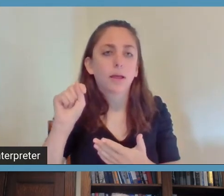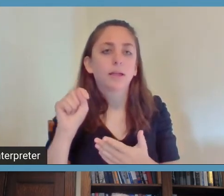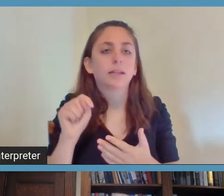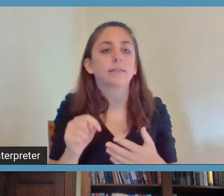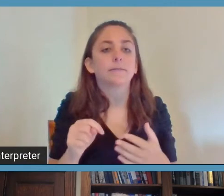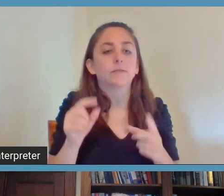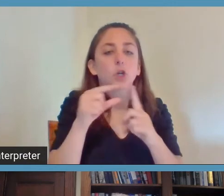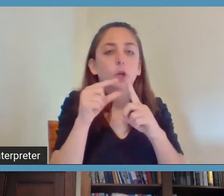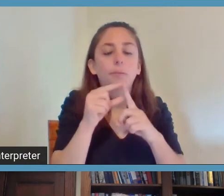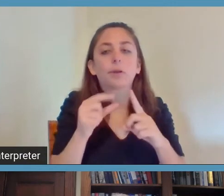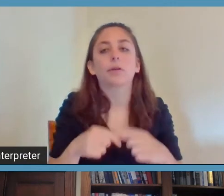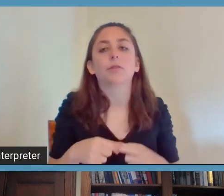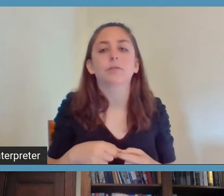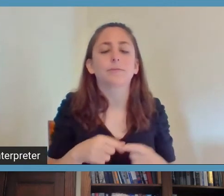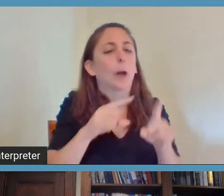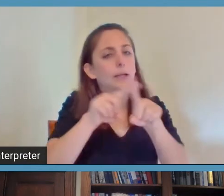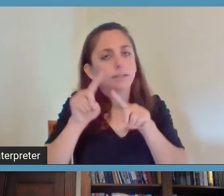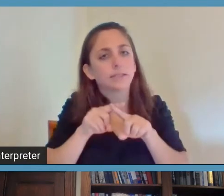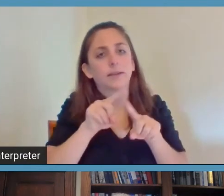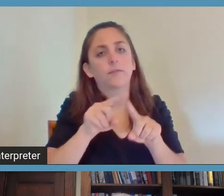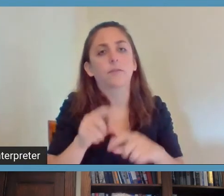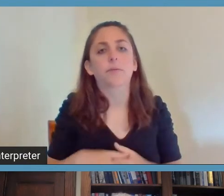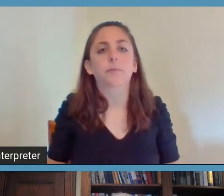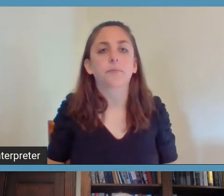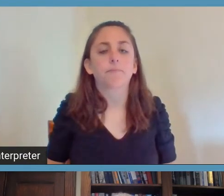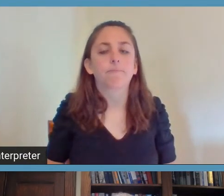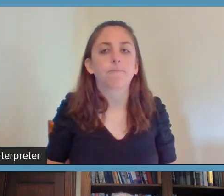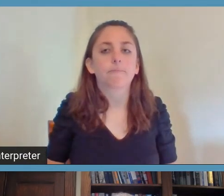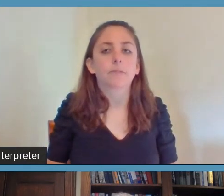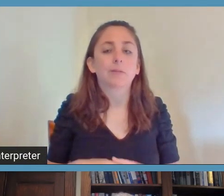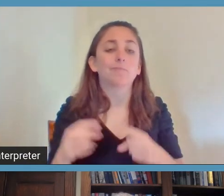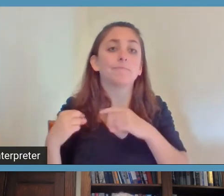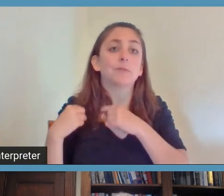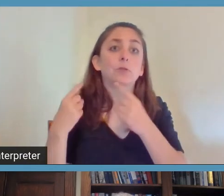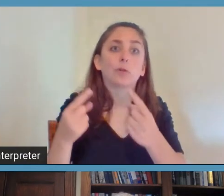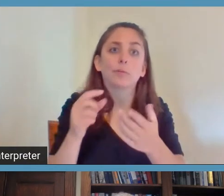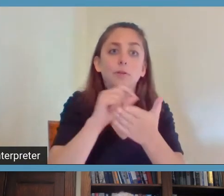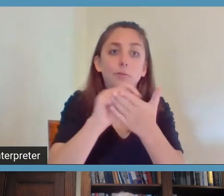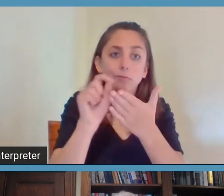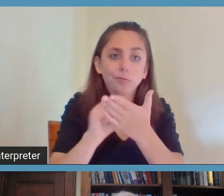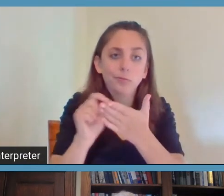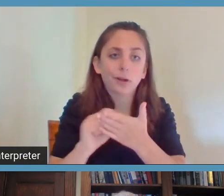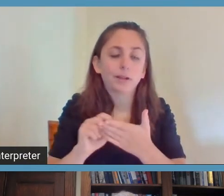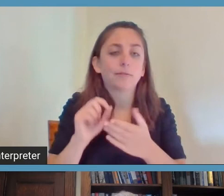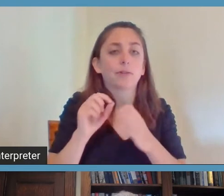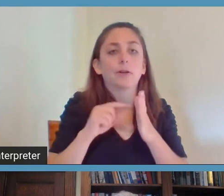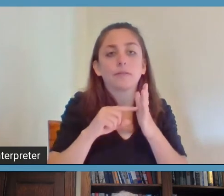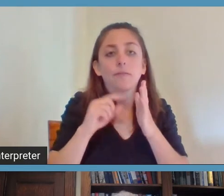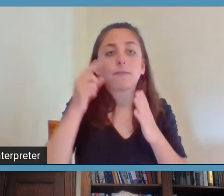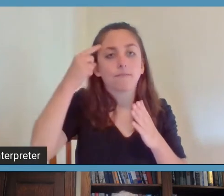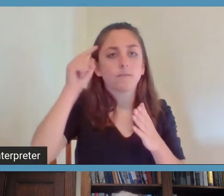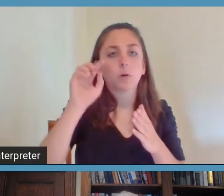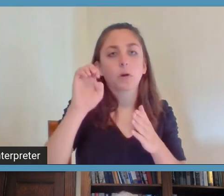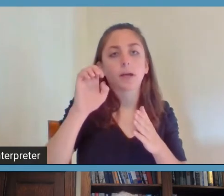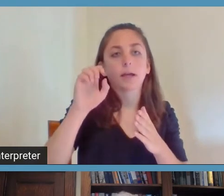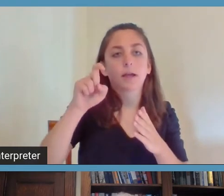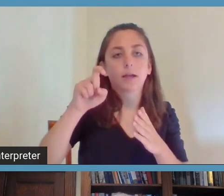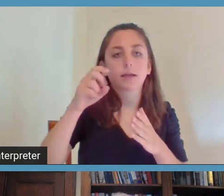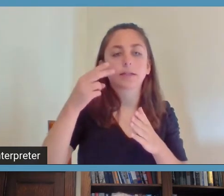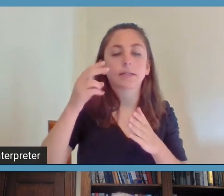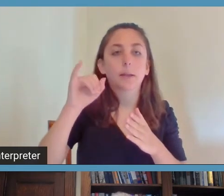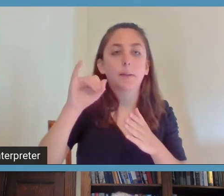so different than anything else I had done. And I've done a ton of writing from exhibits to academic writing. What do you mean by podcast voice? What